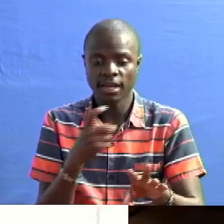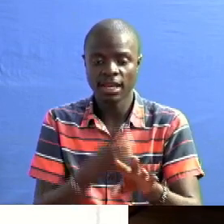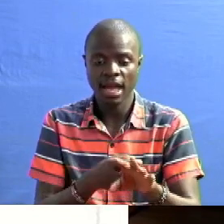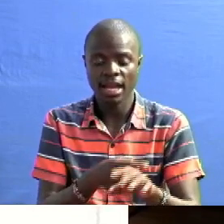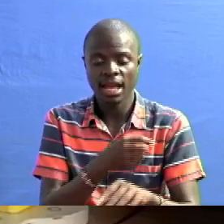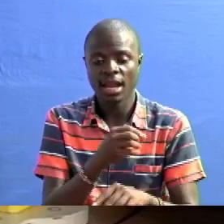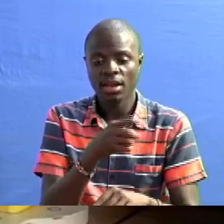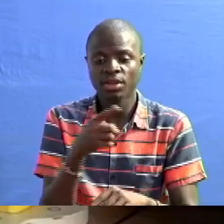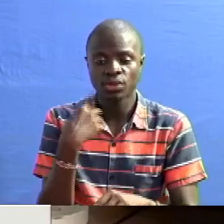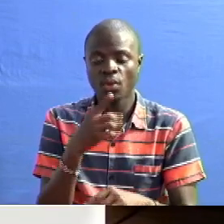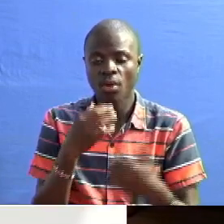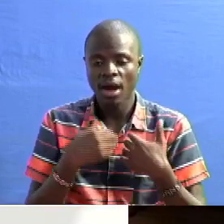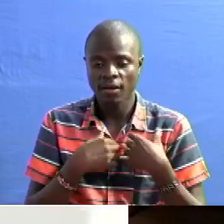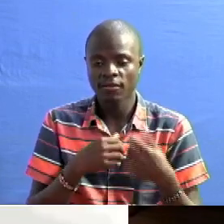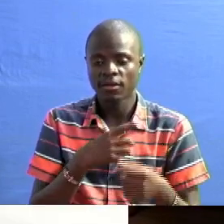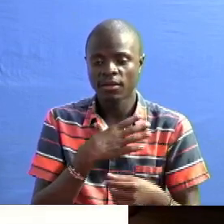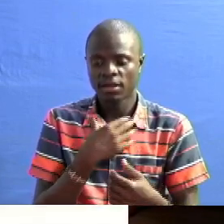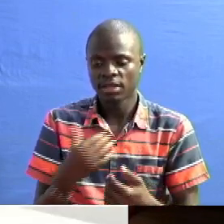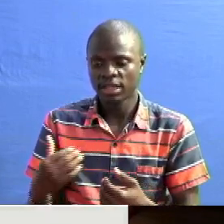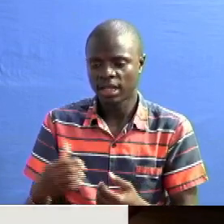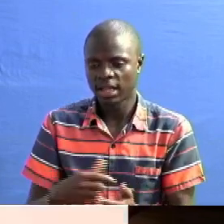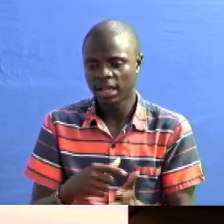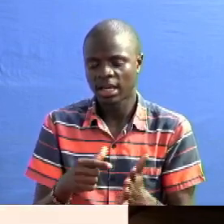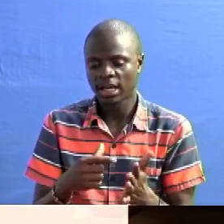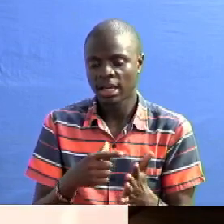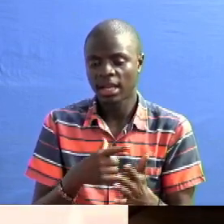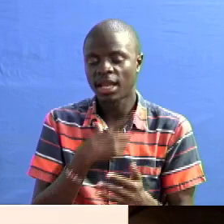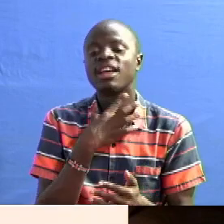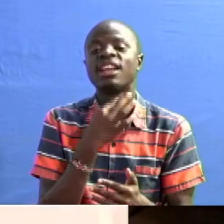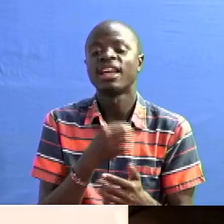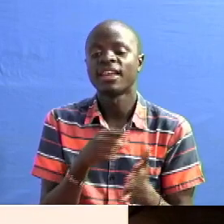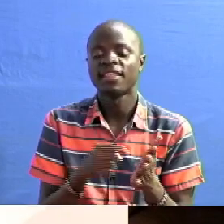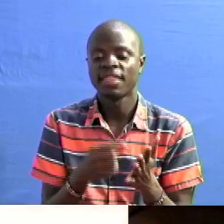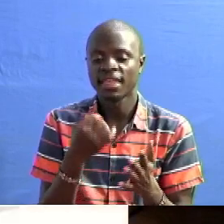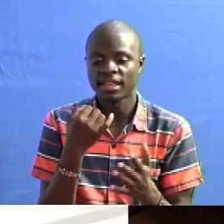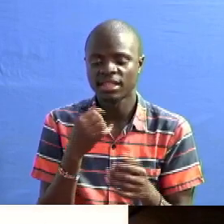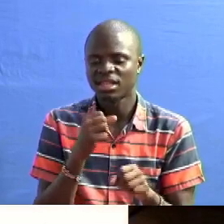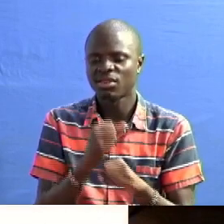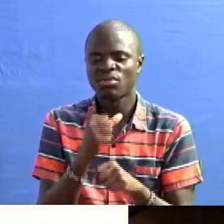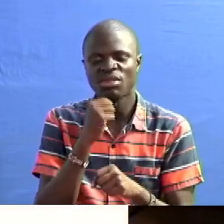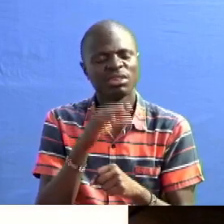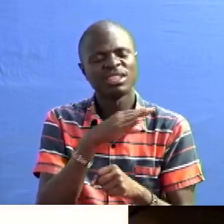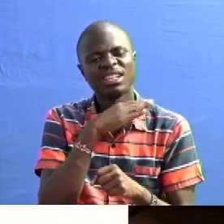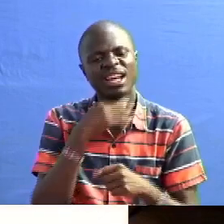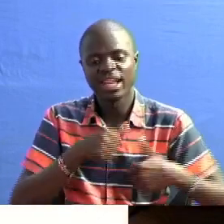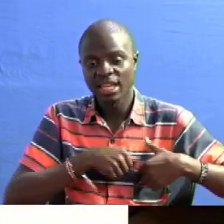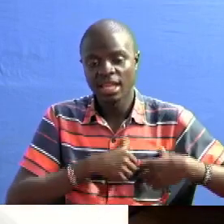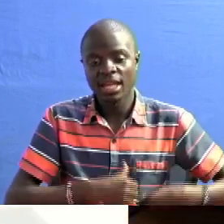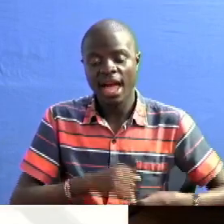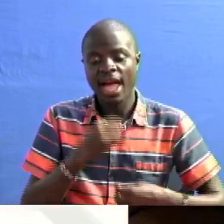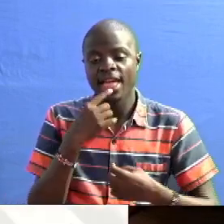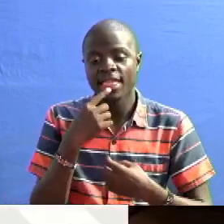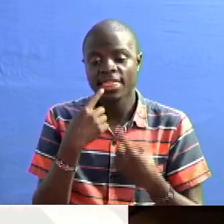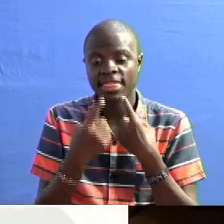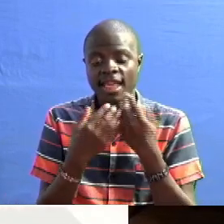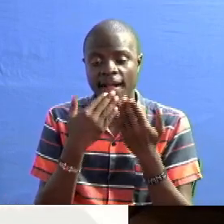kama hao wasikufe moyo, waendelea tu na kuwaleta therapy. Kwanza hapa tunashukuru sana UMIS, hitishwangi